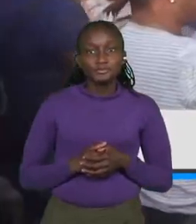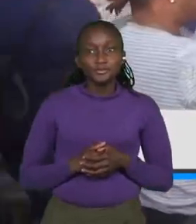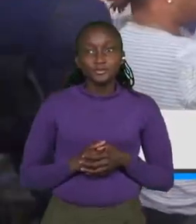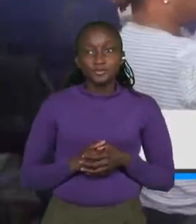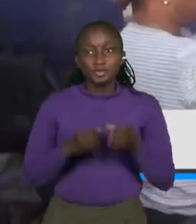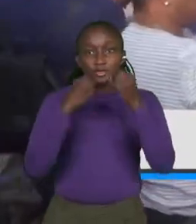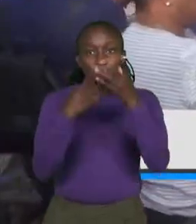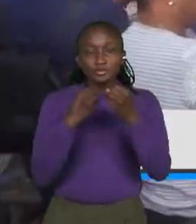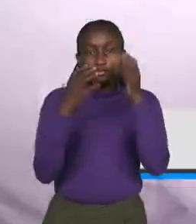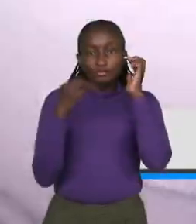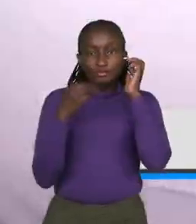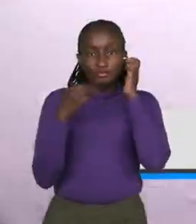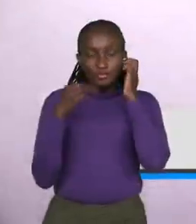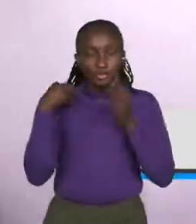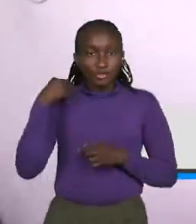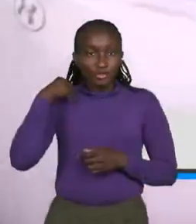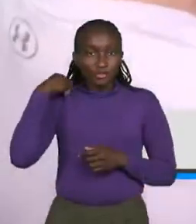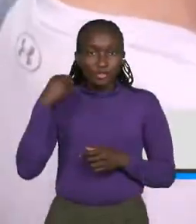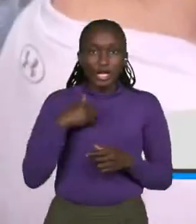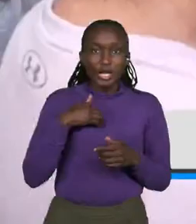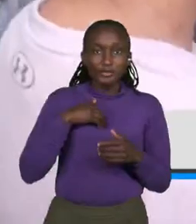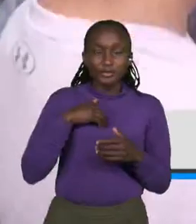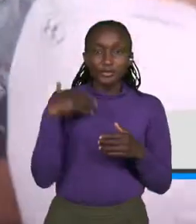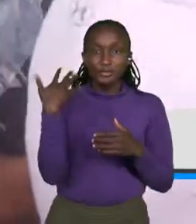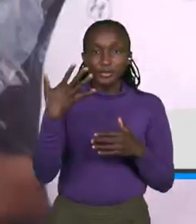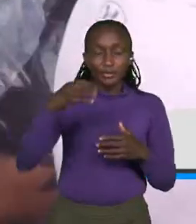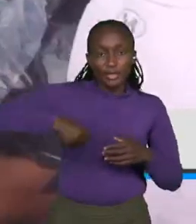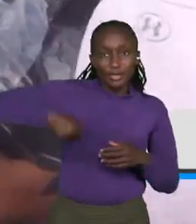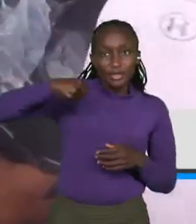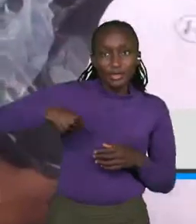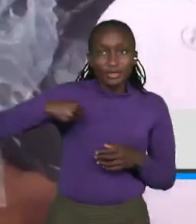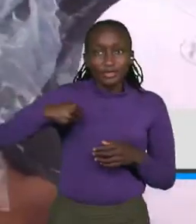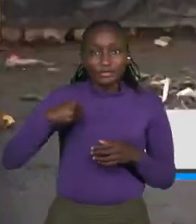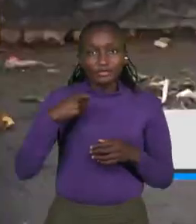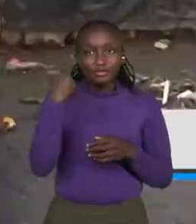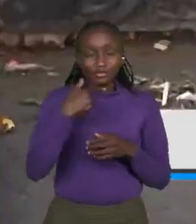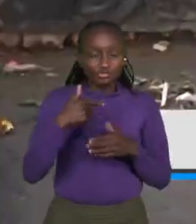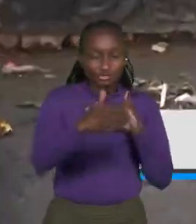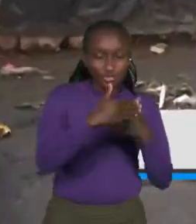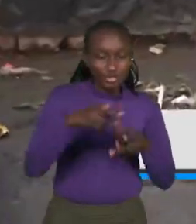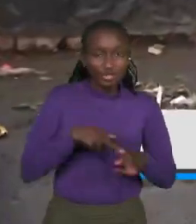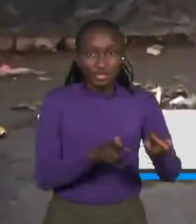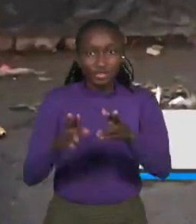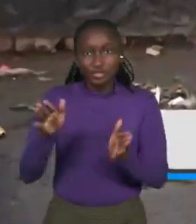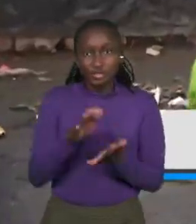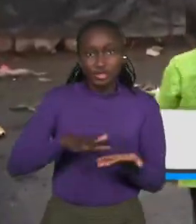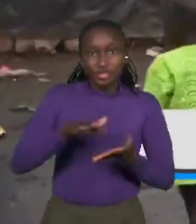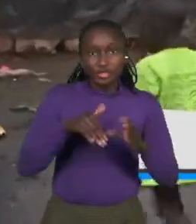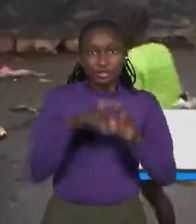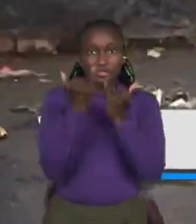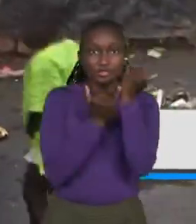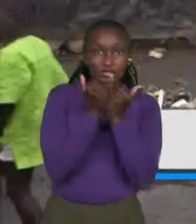Thousands of volunteers wielding nets and beanbags scoured coasts, parks and riverbanks across the globe Saturday in